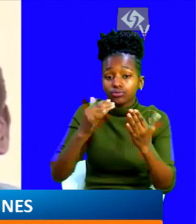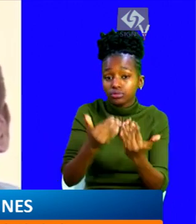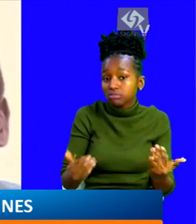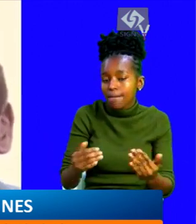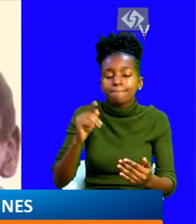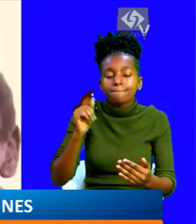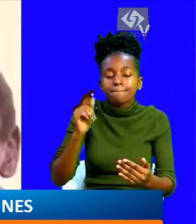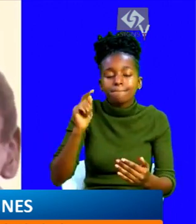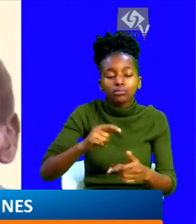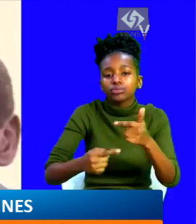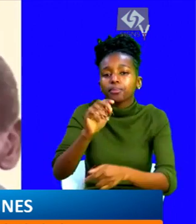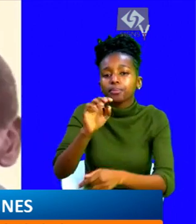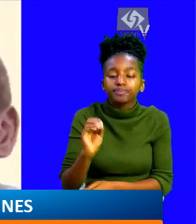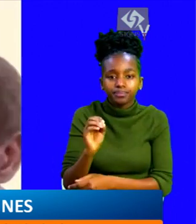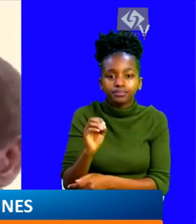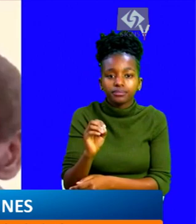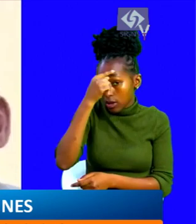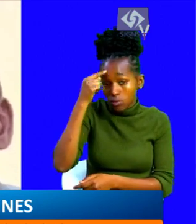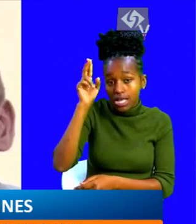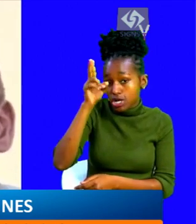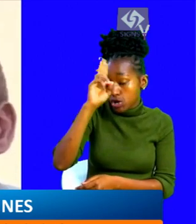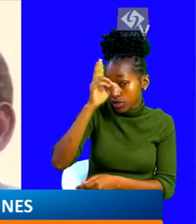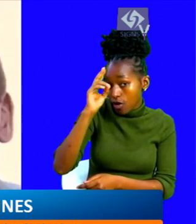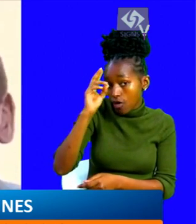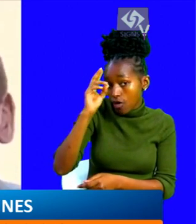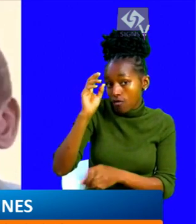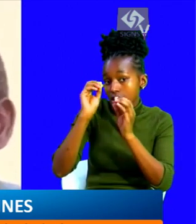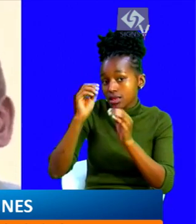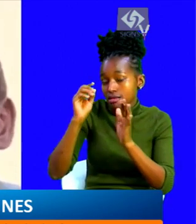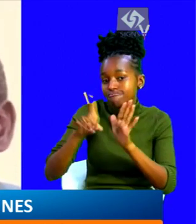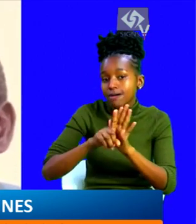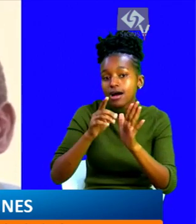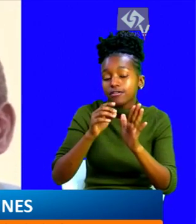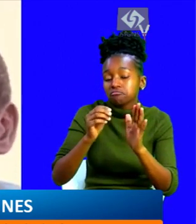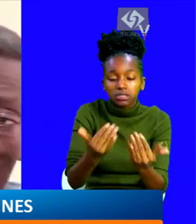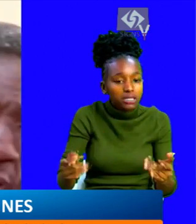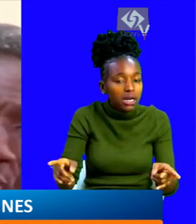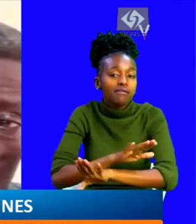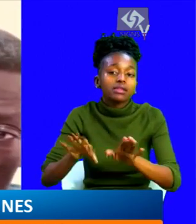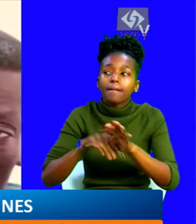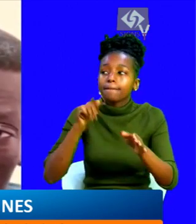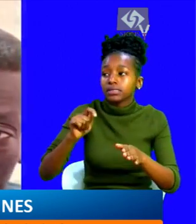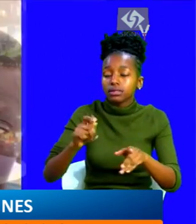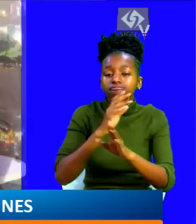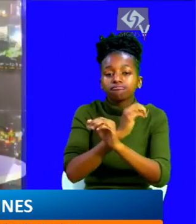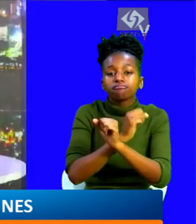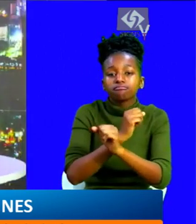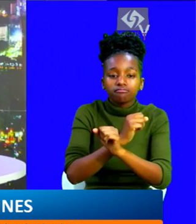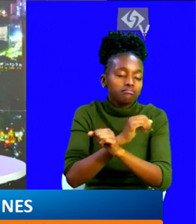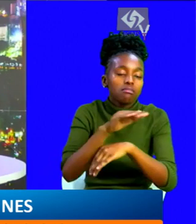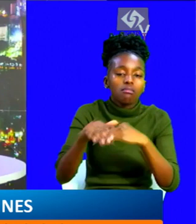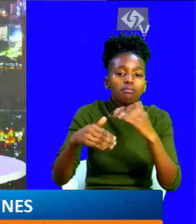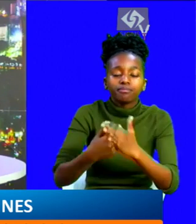impact of what is happening is going to reflect in generations to come, because learners in